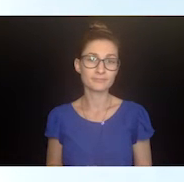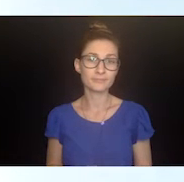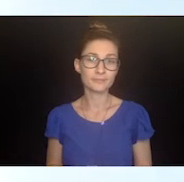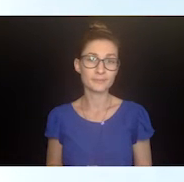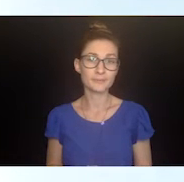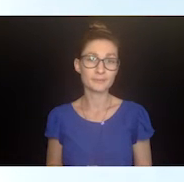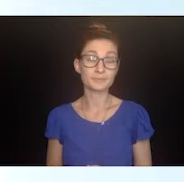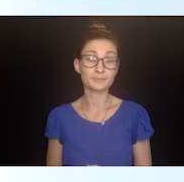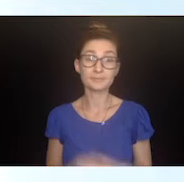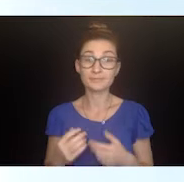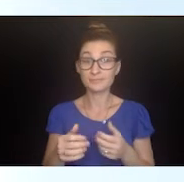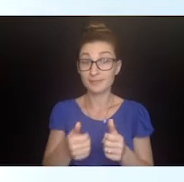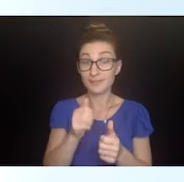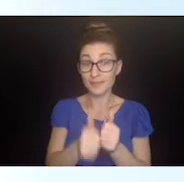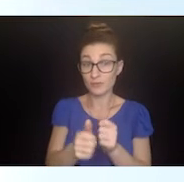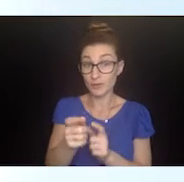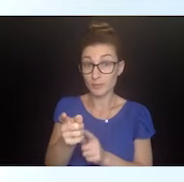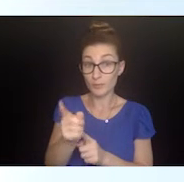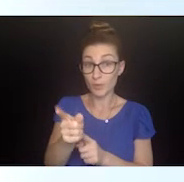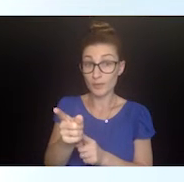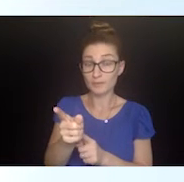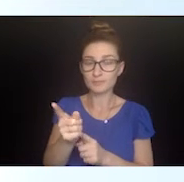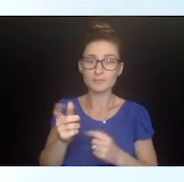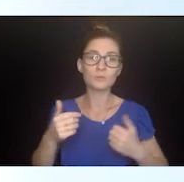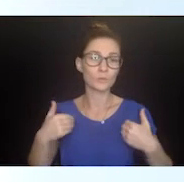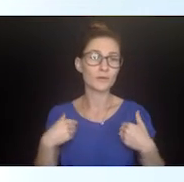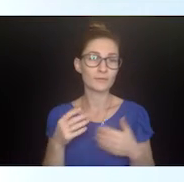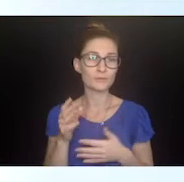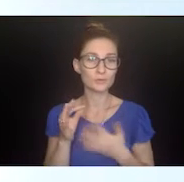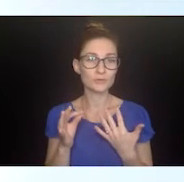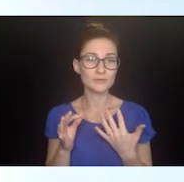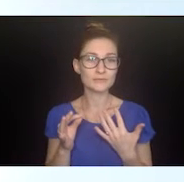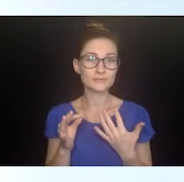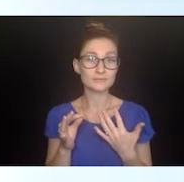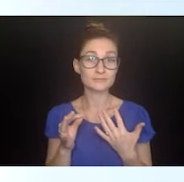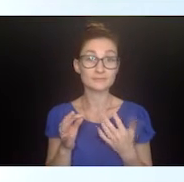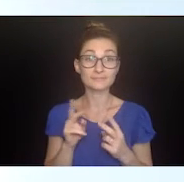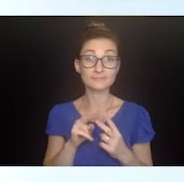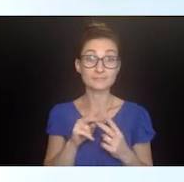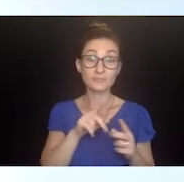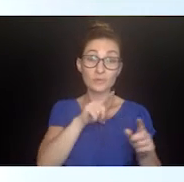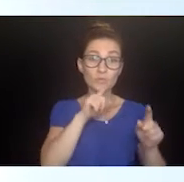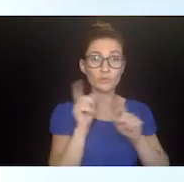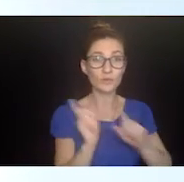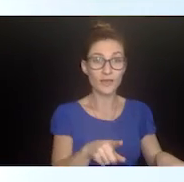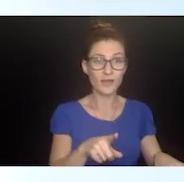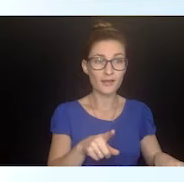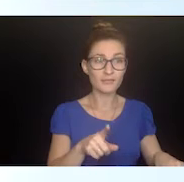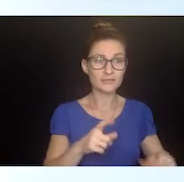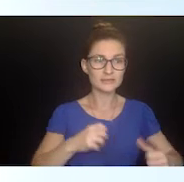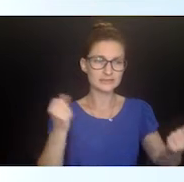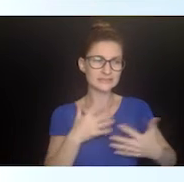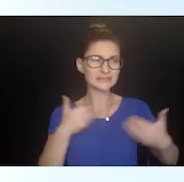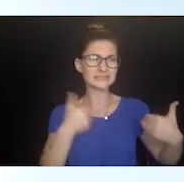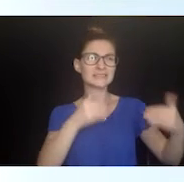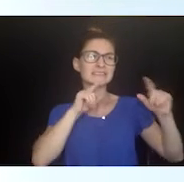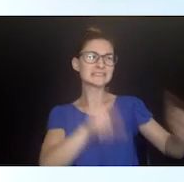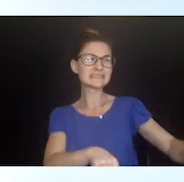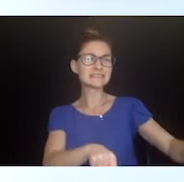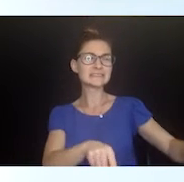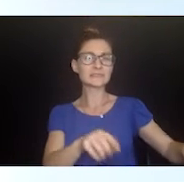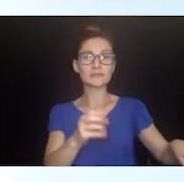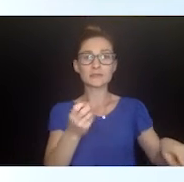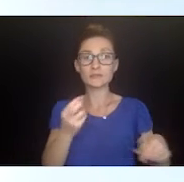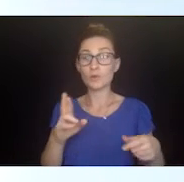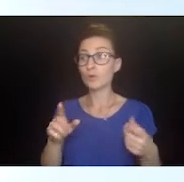And in every moment, you have a choice whether you react in fear or